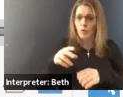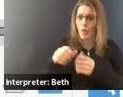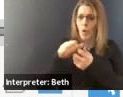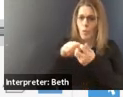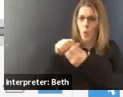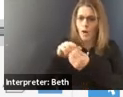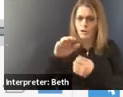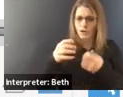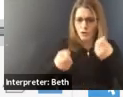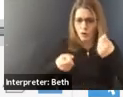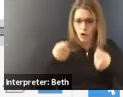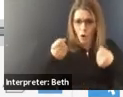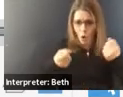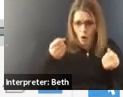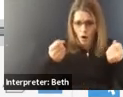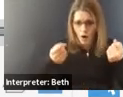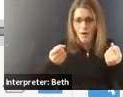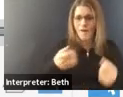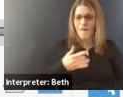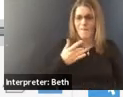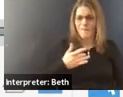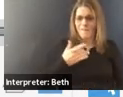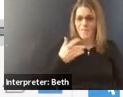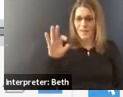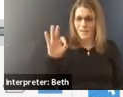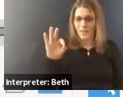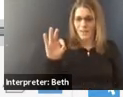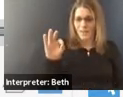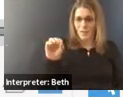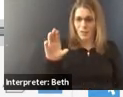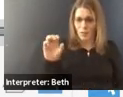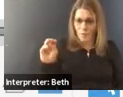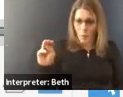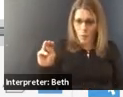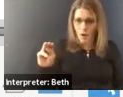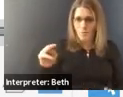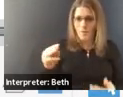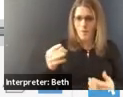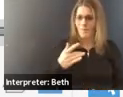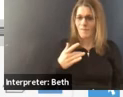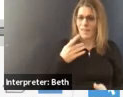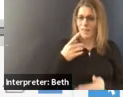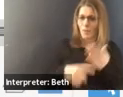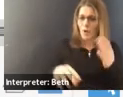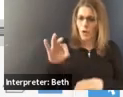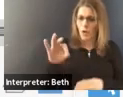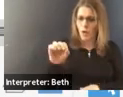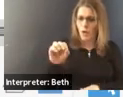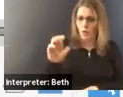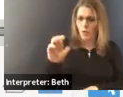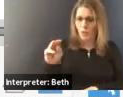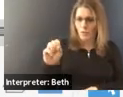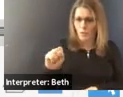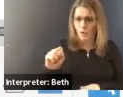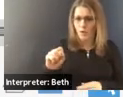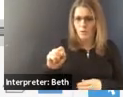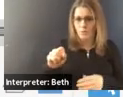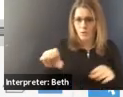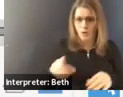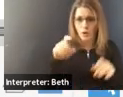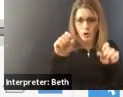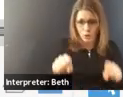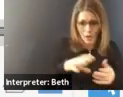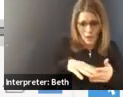the forms do. You can learn a lot about sculpture and a lot about automotive design when you wash a car, if